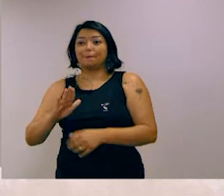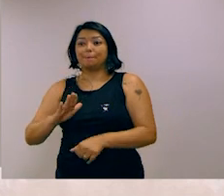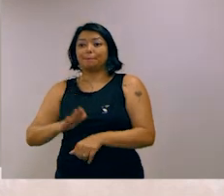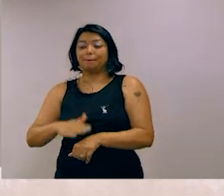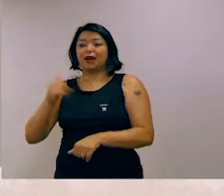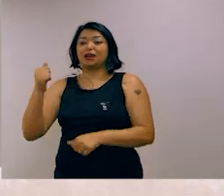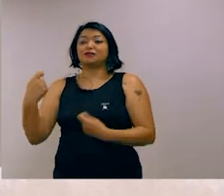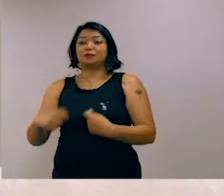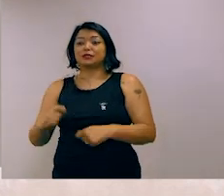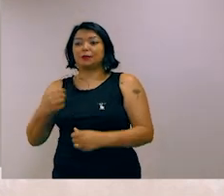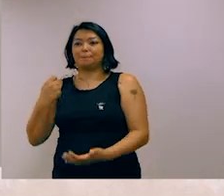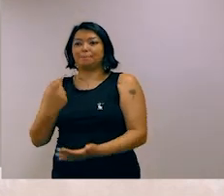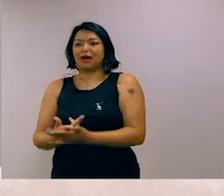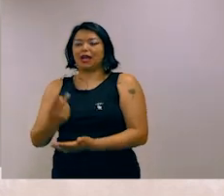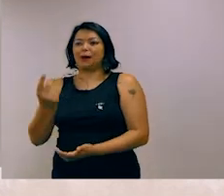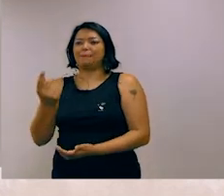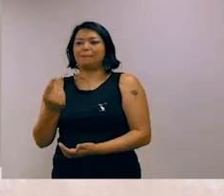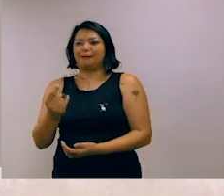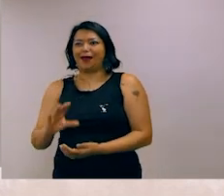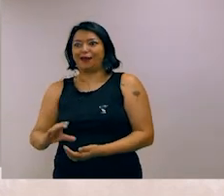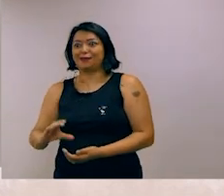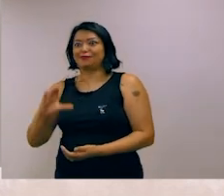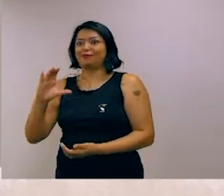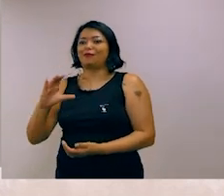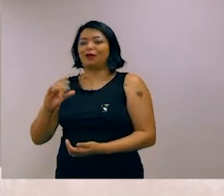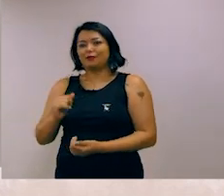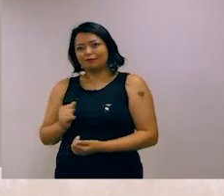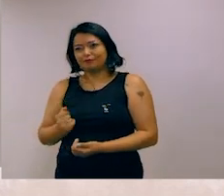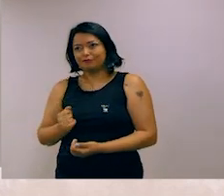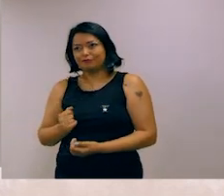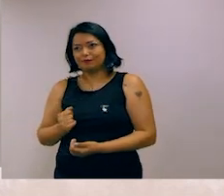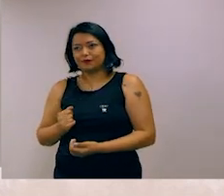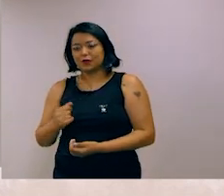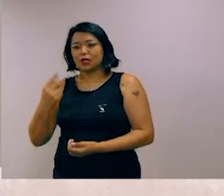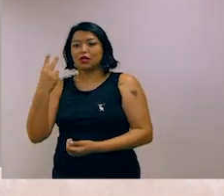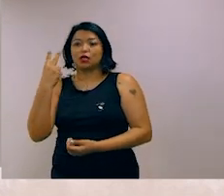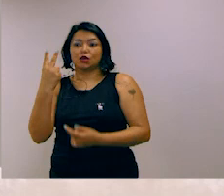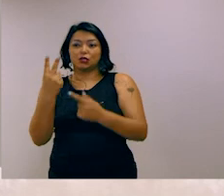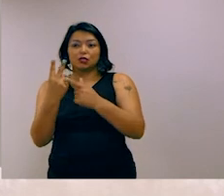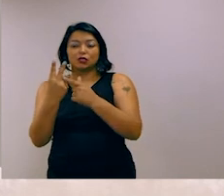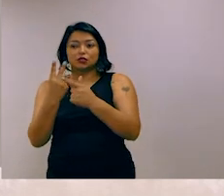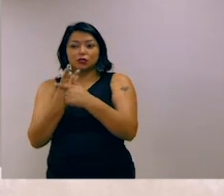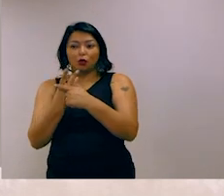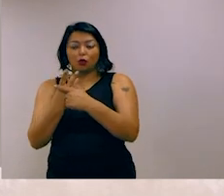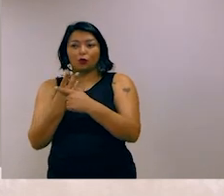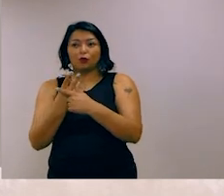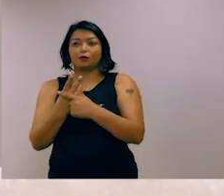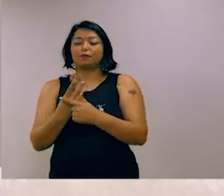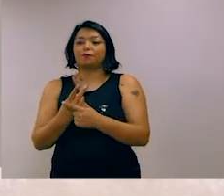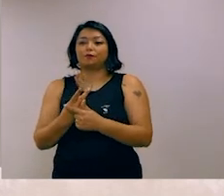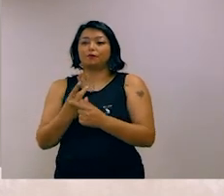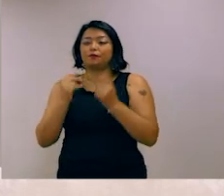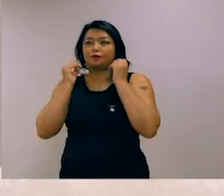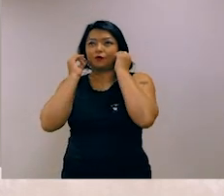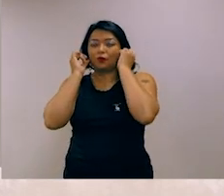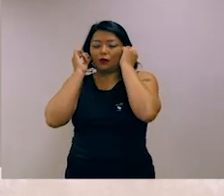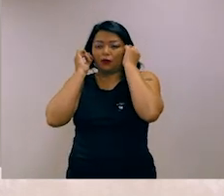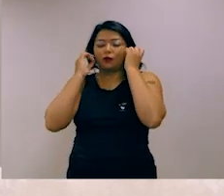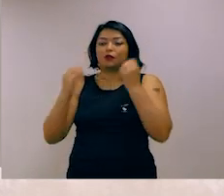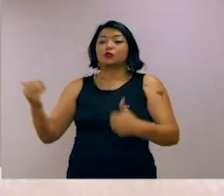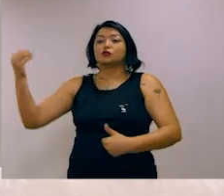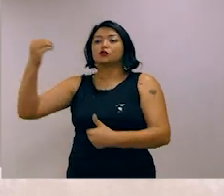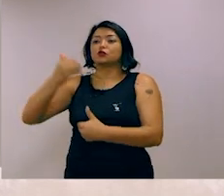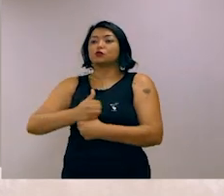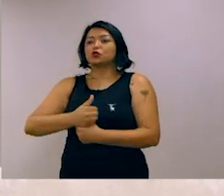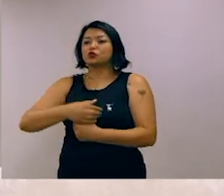try is giving them a water bottle instead of soda. And again, this is a hypothetical experiment, right?